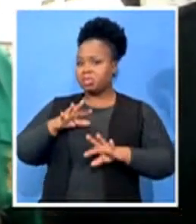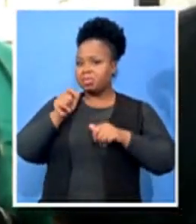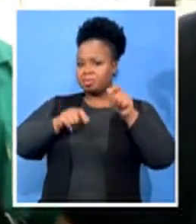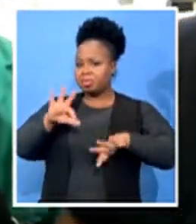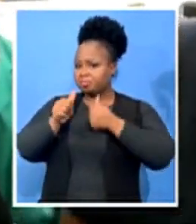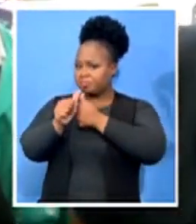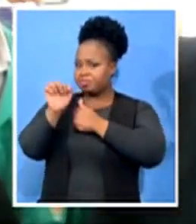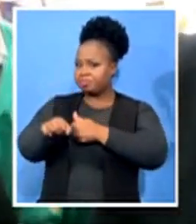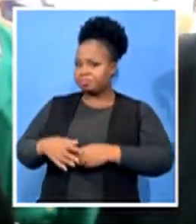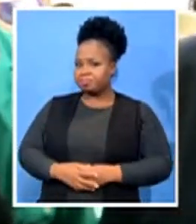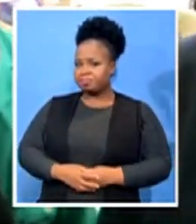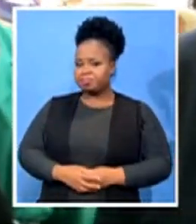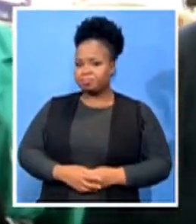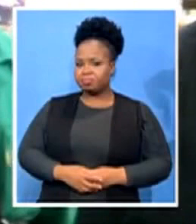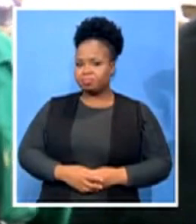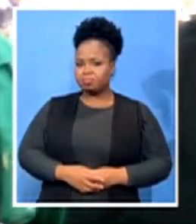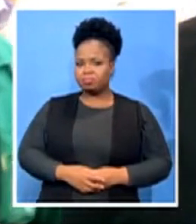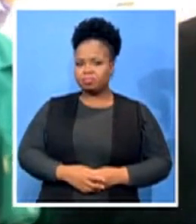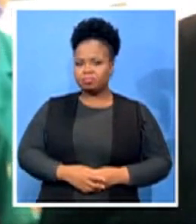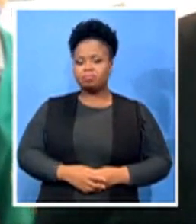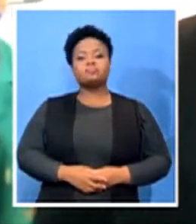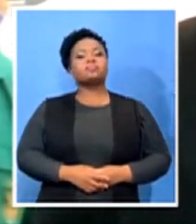Well, moving around here,